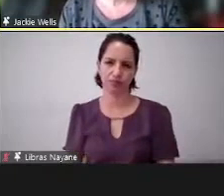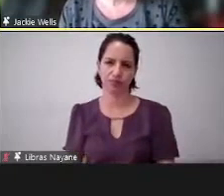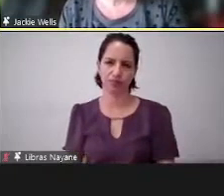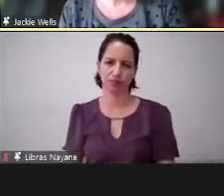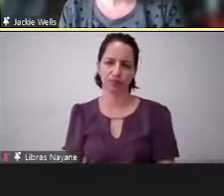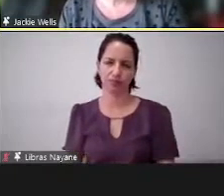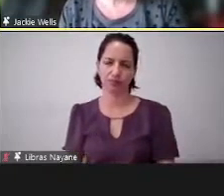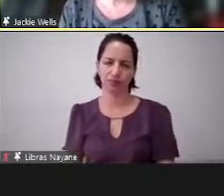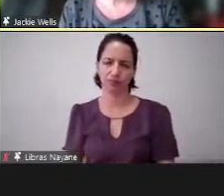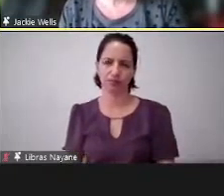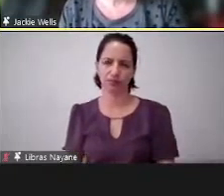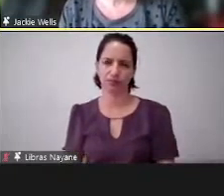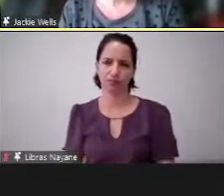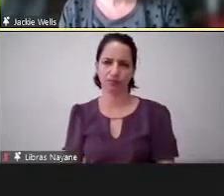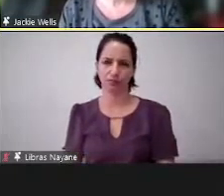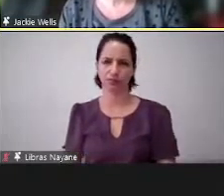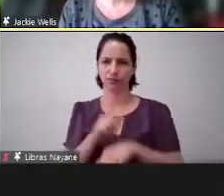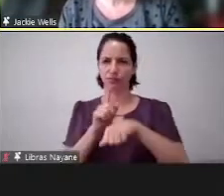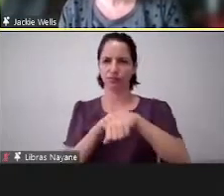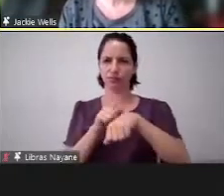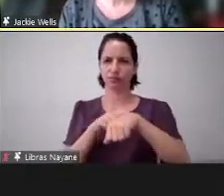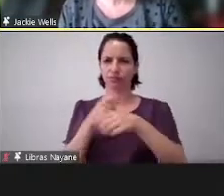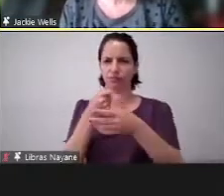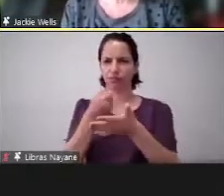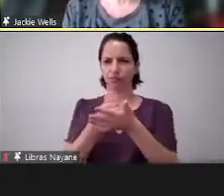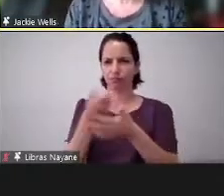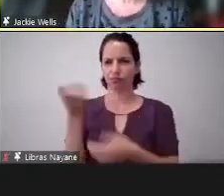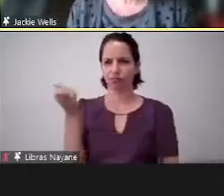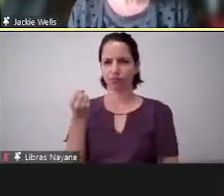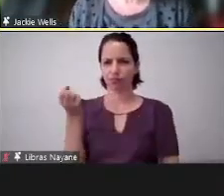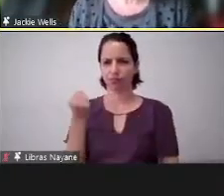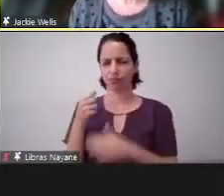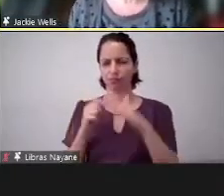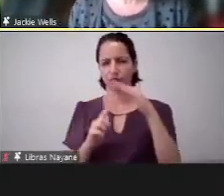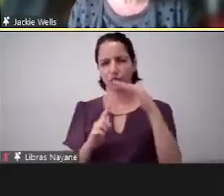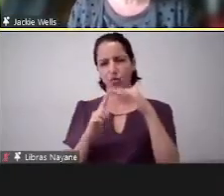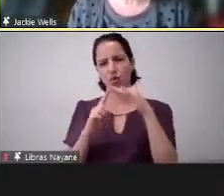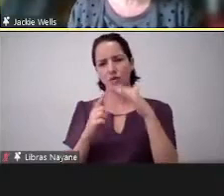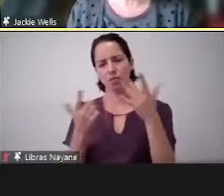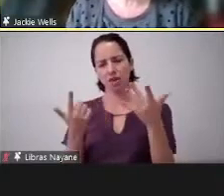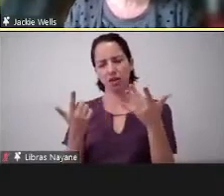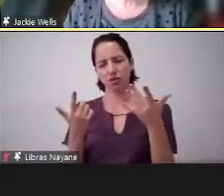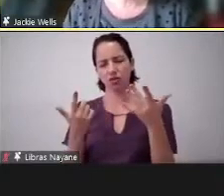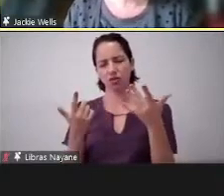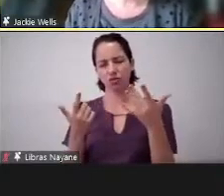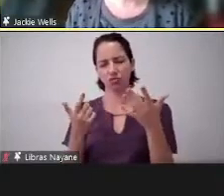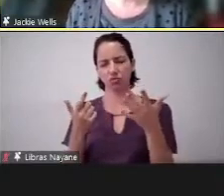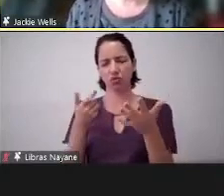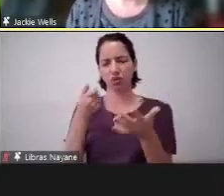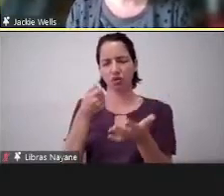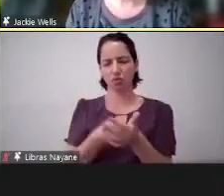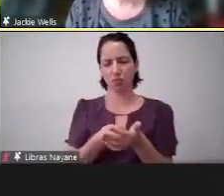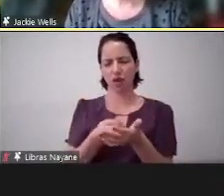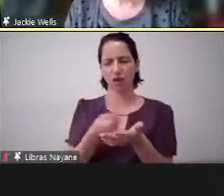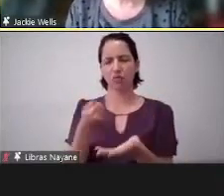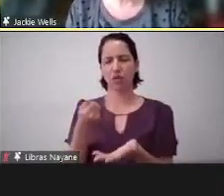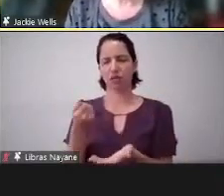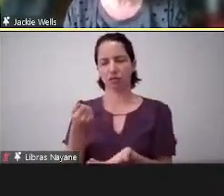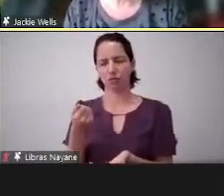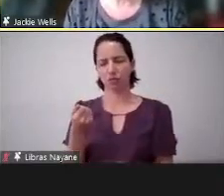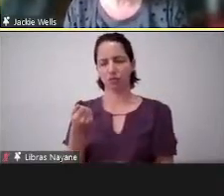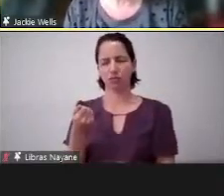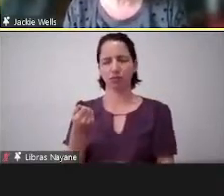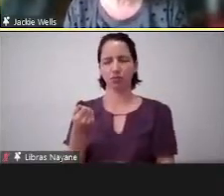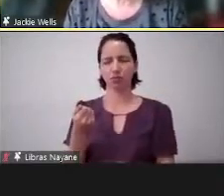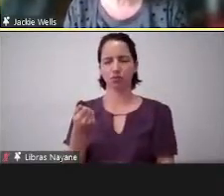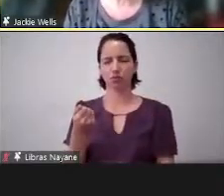flat rate of tax relief only would be complex for both schemes and employers to implement and could result